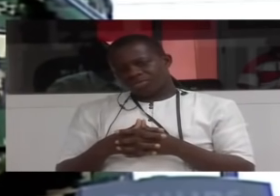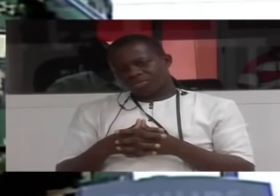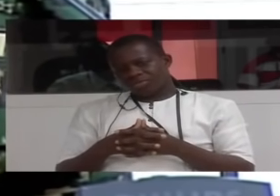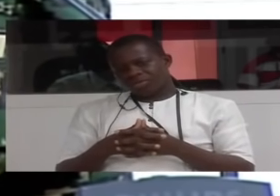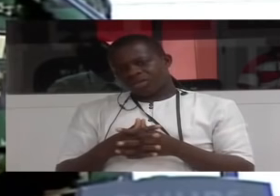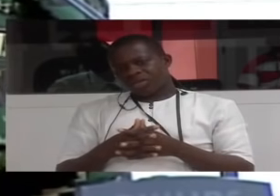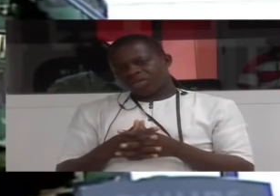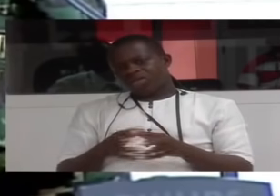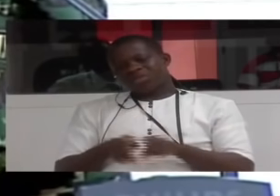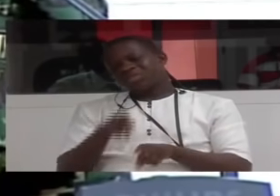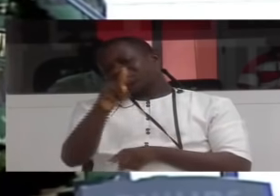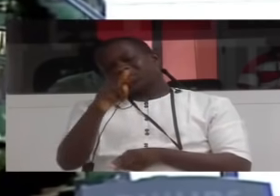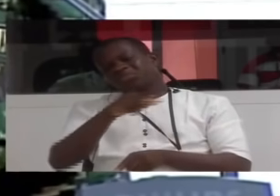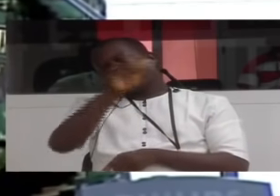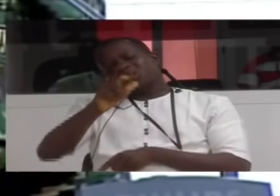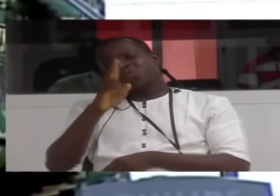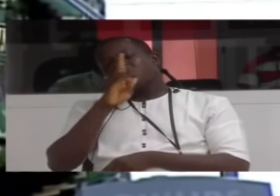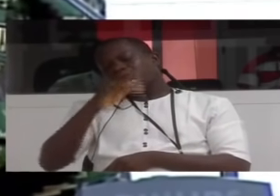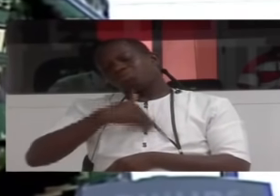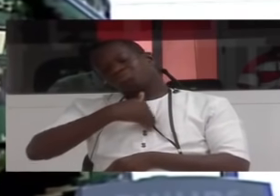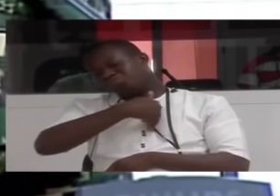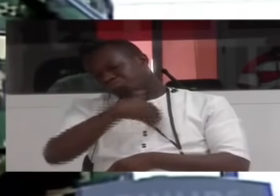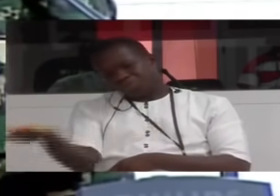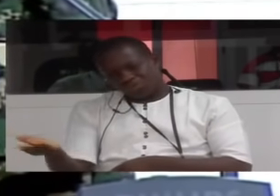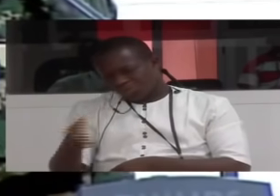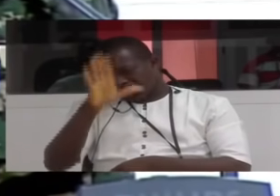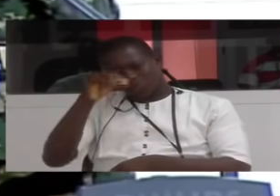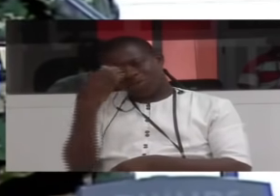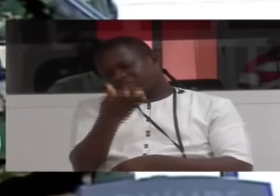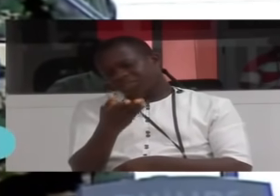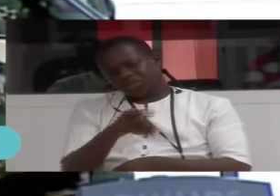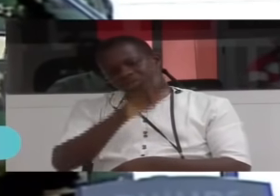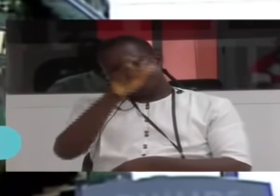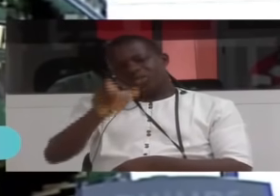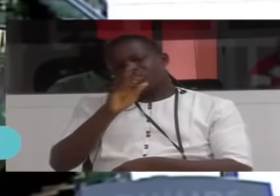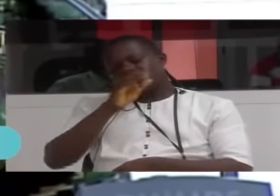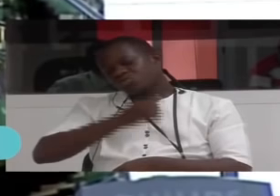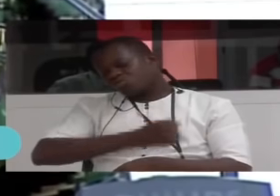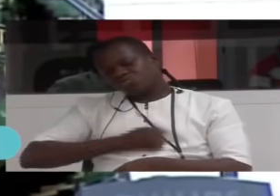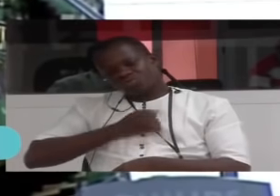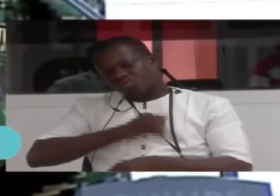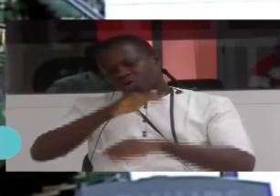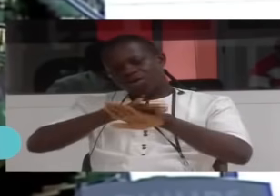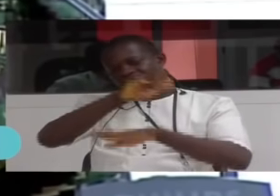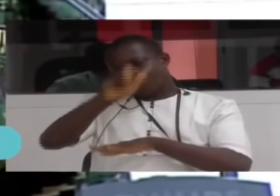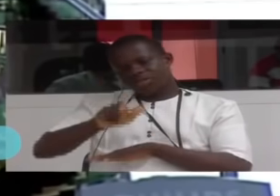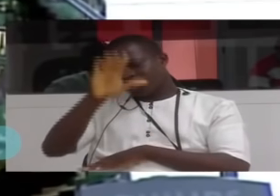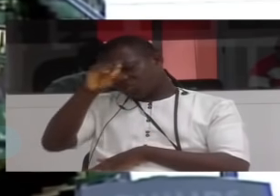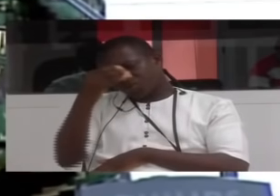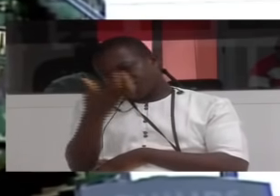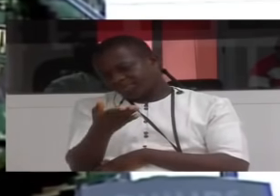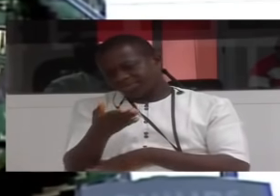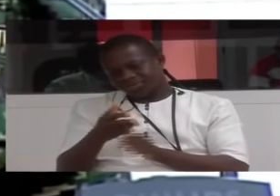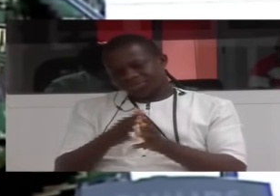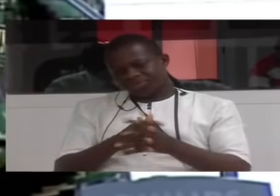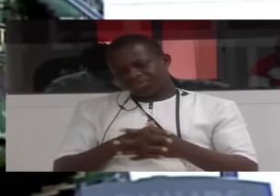yol jefi sokku sore mo meuna def lo that was amul yere mande ci domi adam rek mo meuna def an act of wickedness an act of